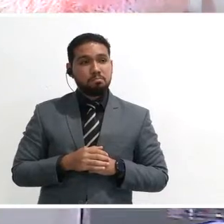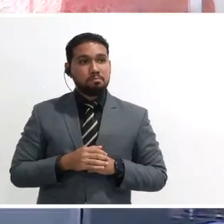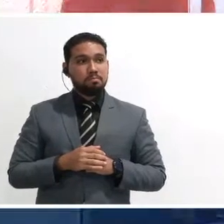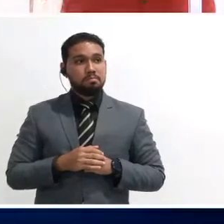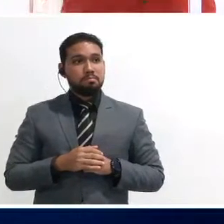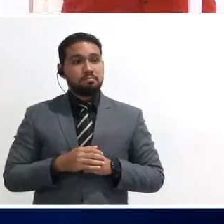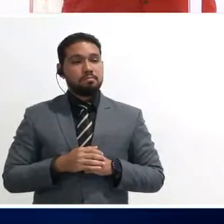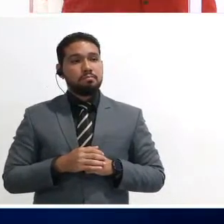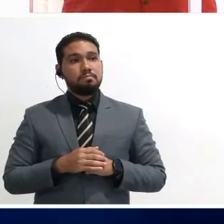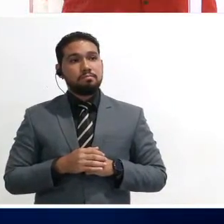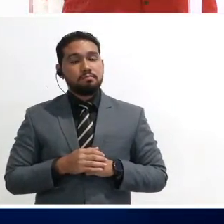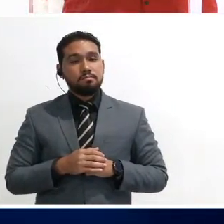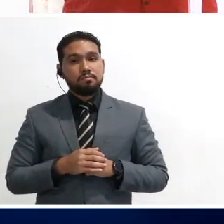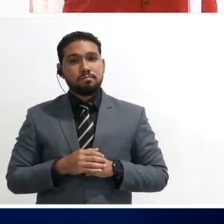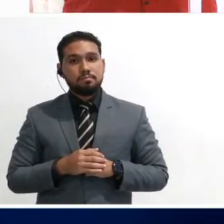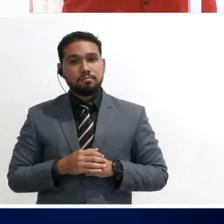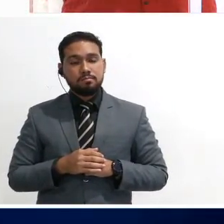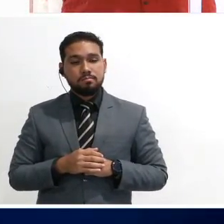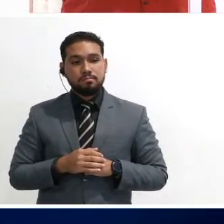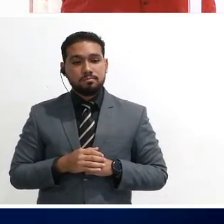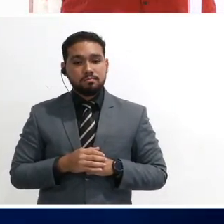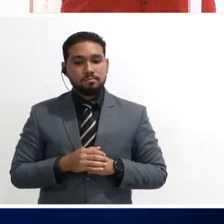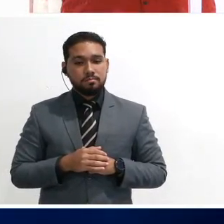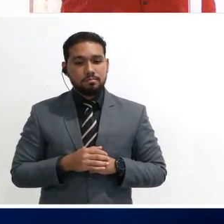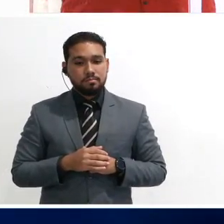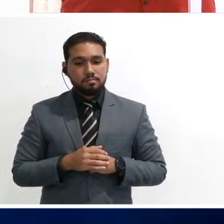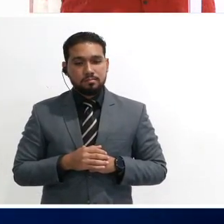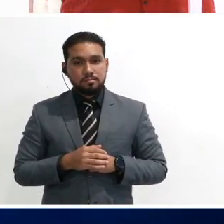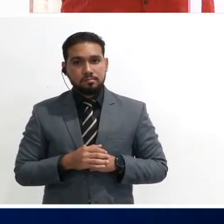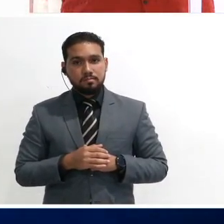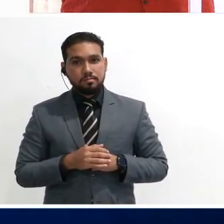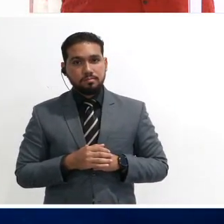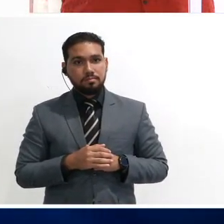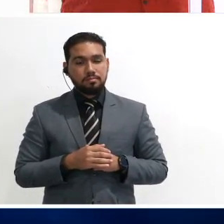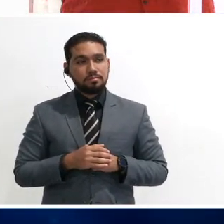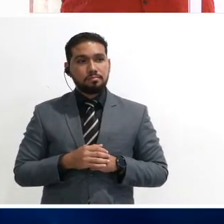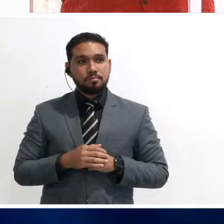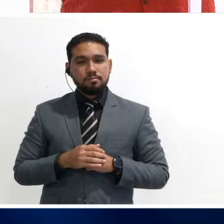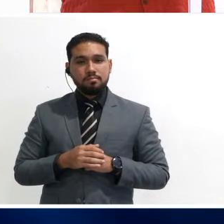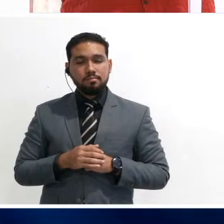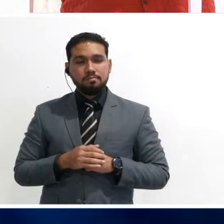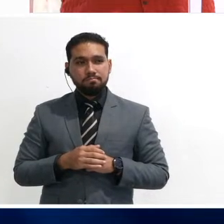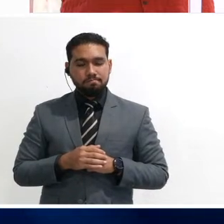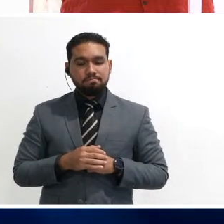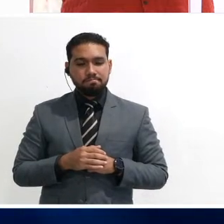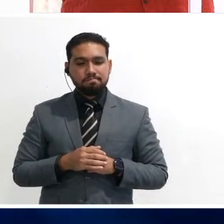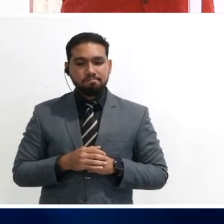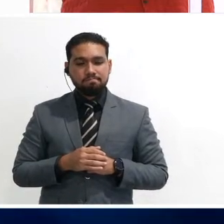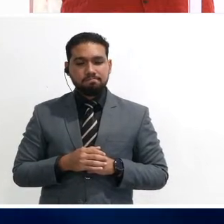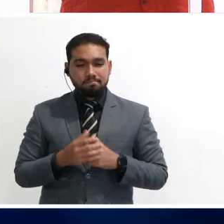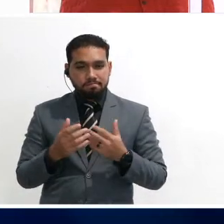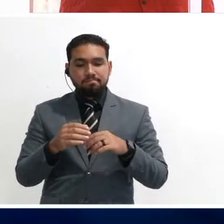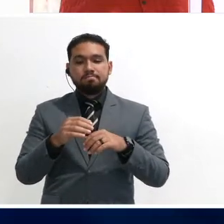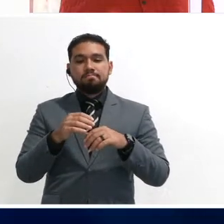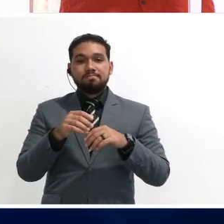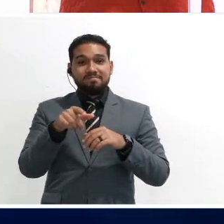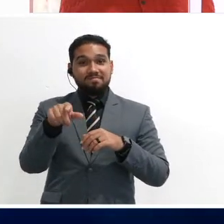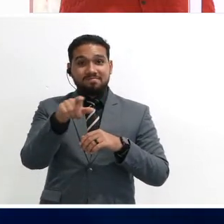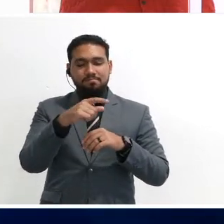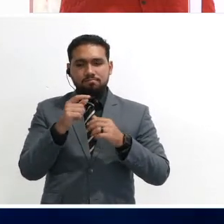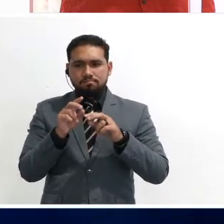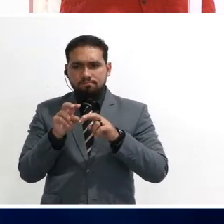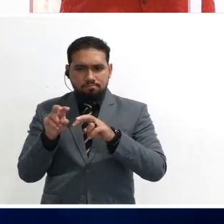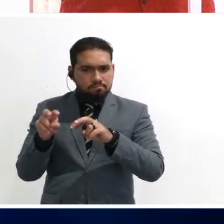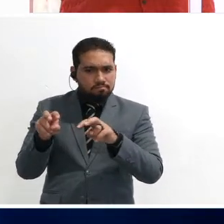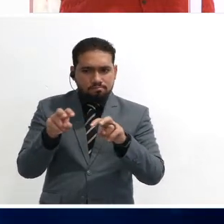So you'll find them in these kind of high performance computing applications. Again, where that memory stack, in